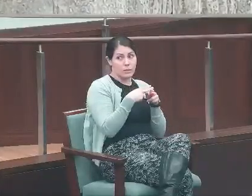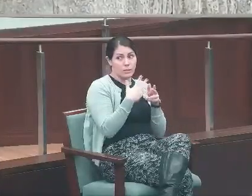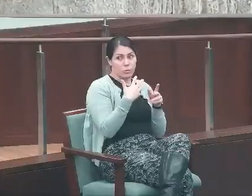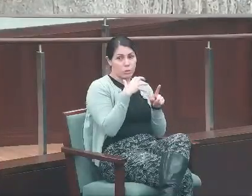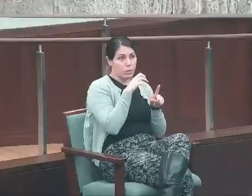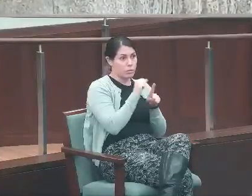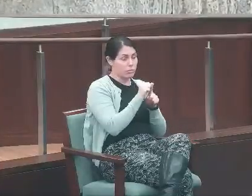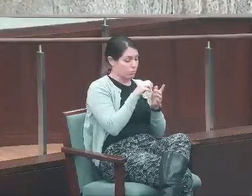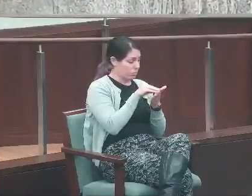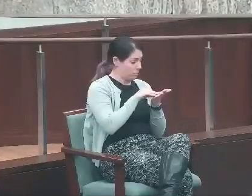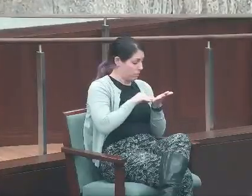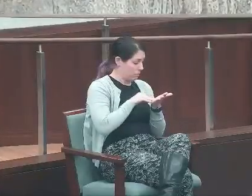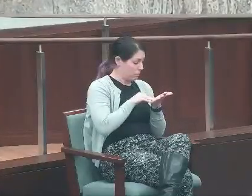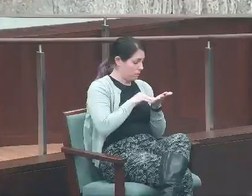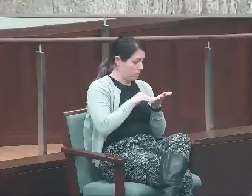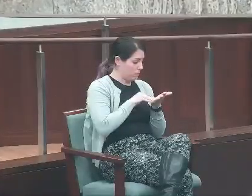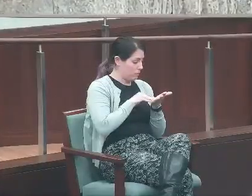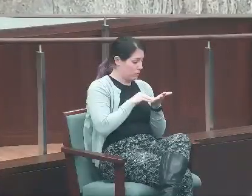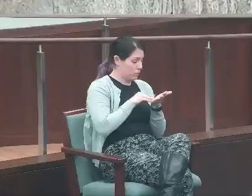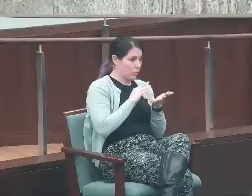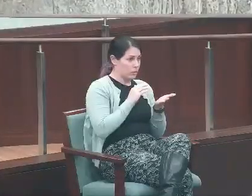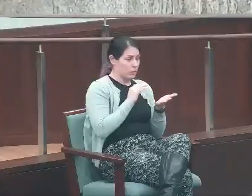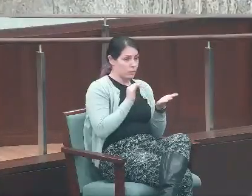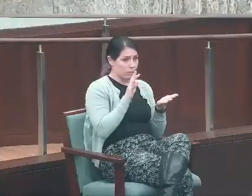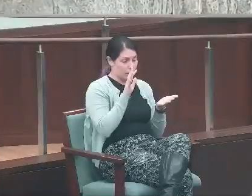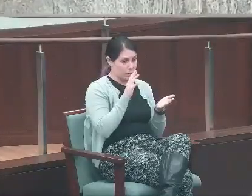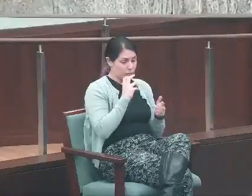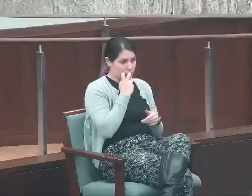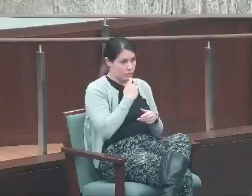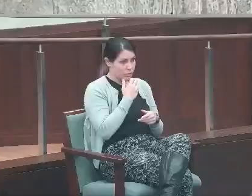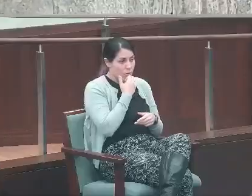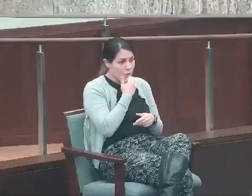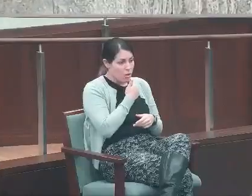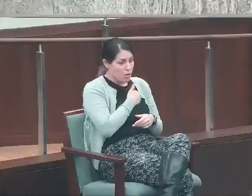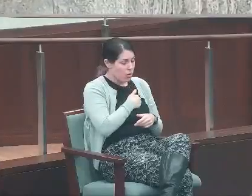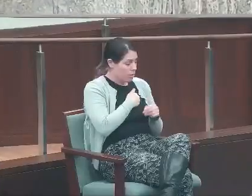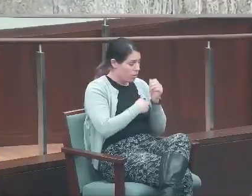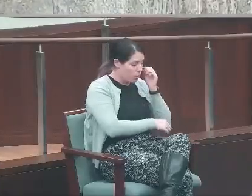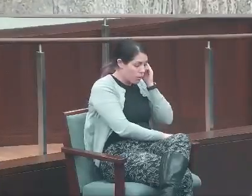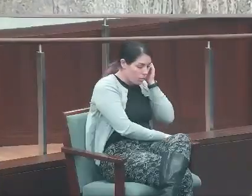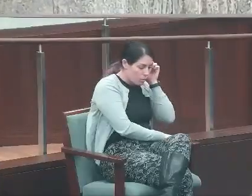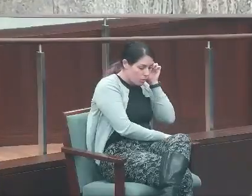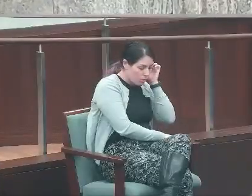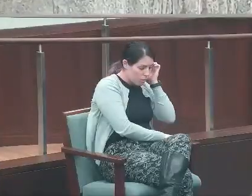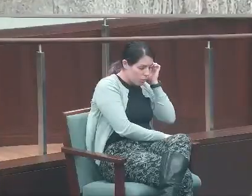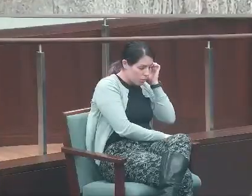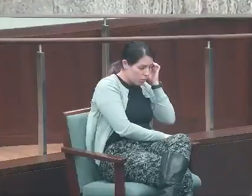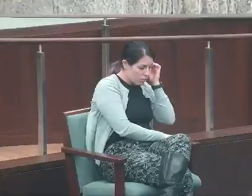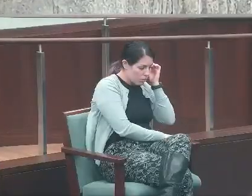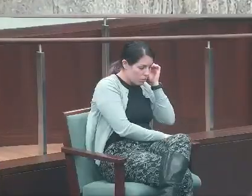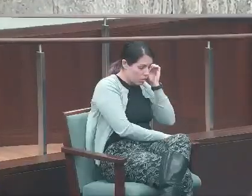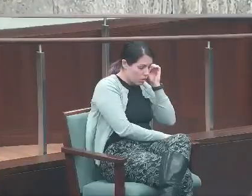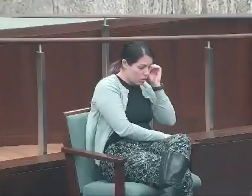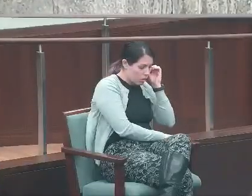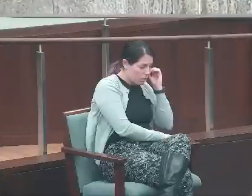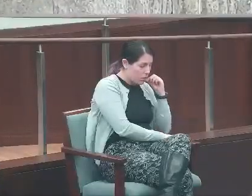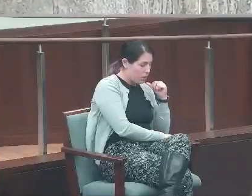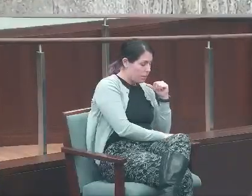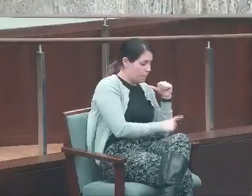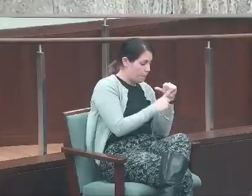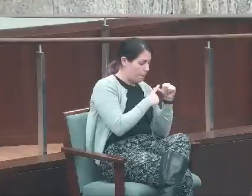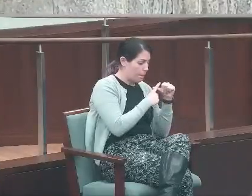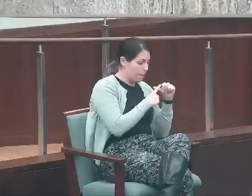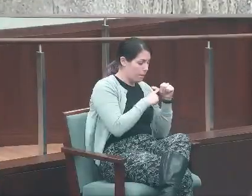your name, please forgive me. I will do my best not to do that. So let me take this in turn. The first